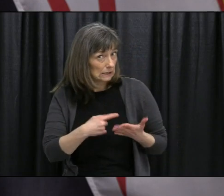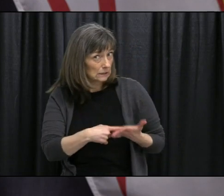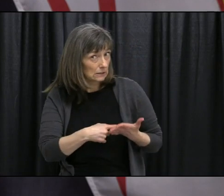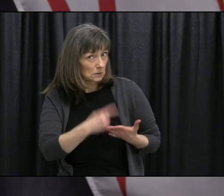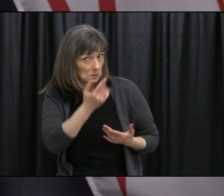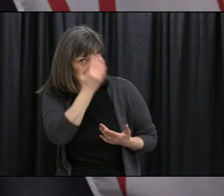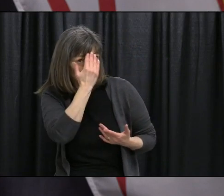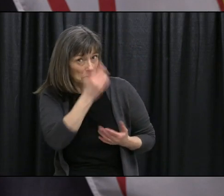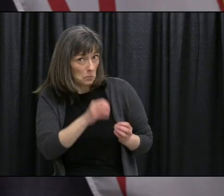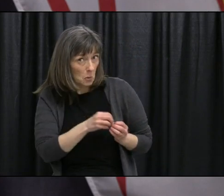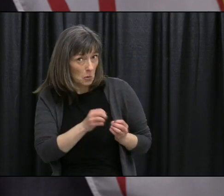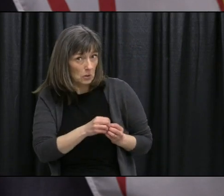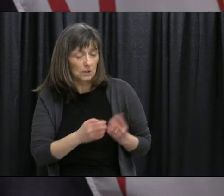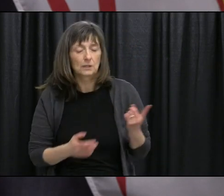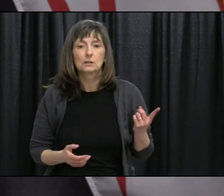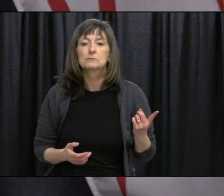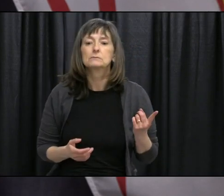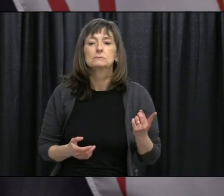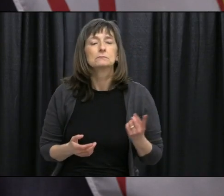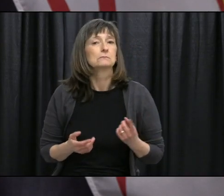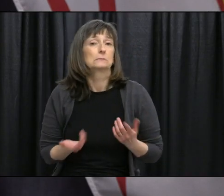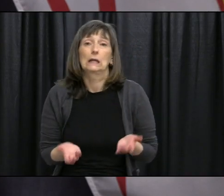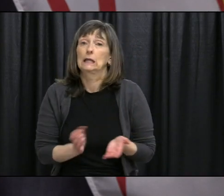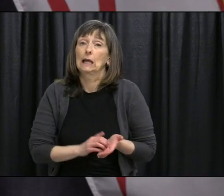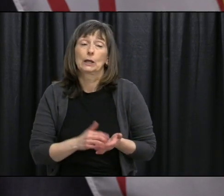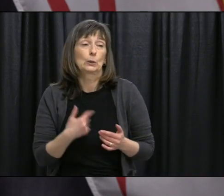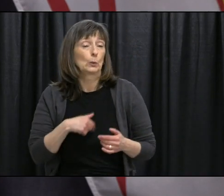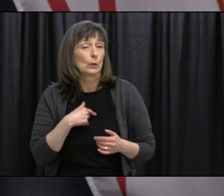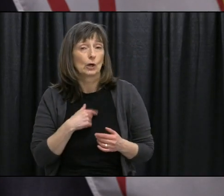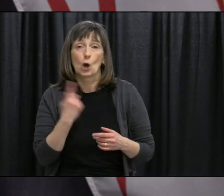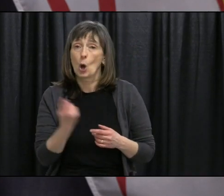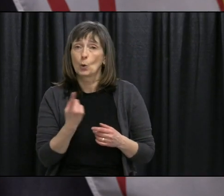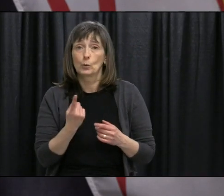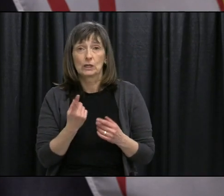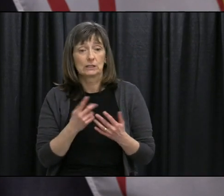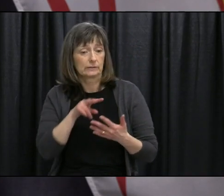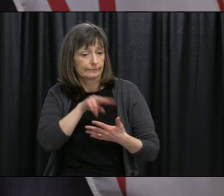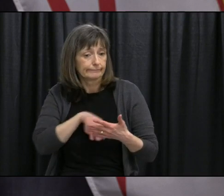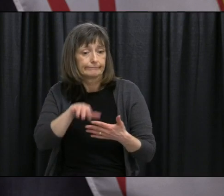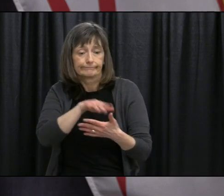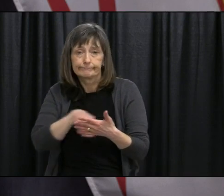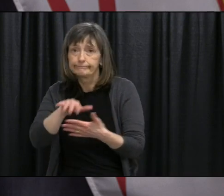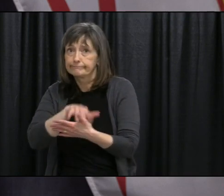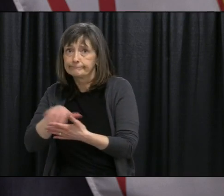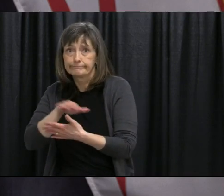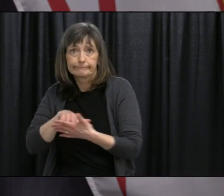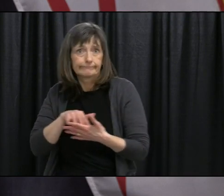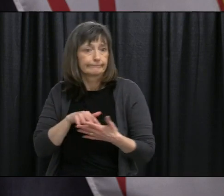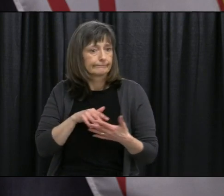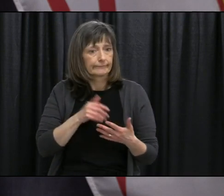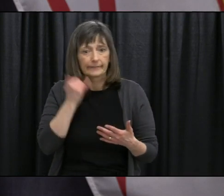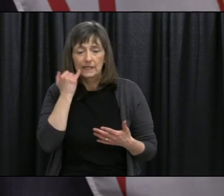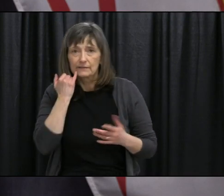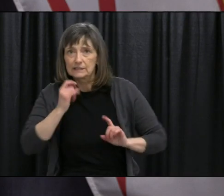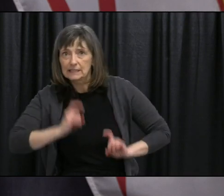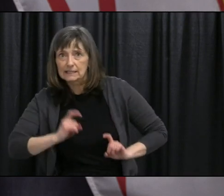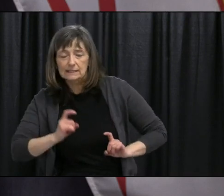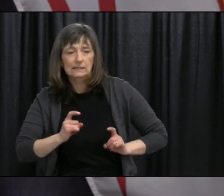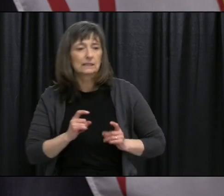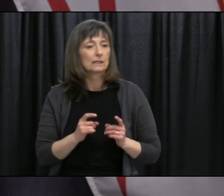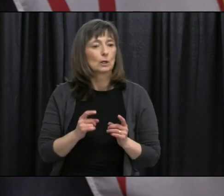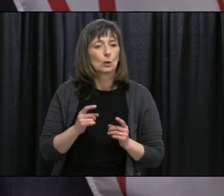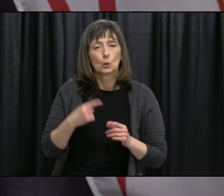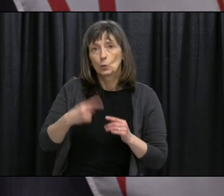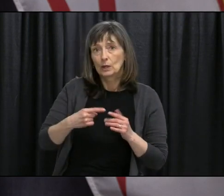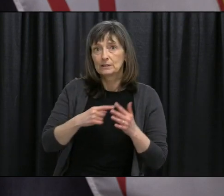We're constantly looking at the criteria that we need to include when it comes to testing, so